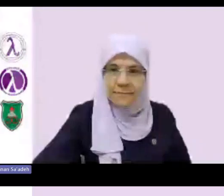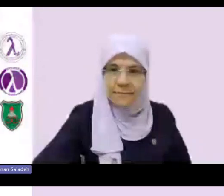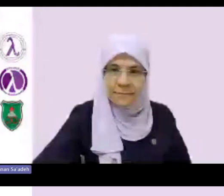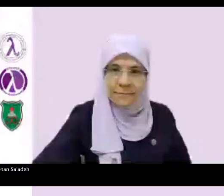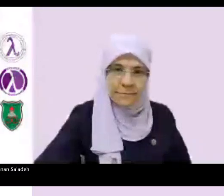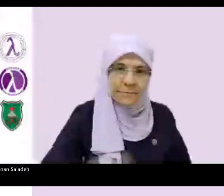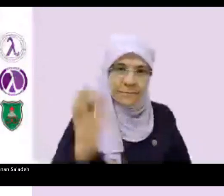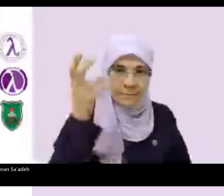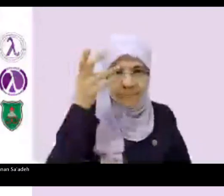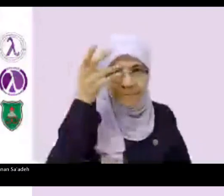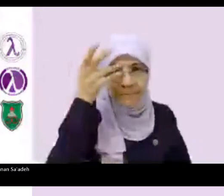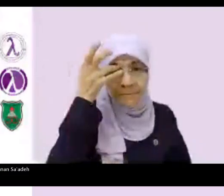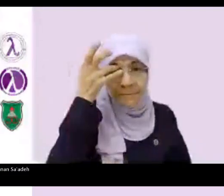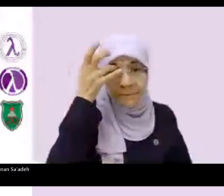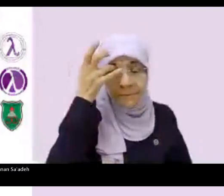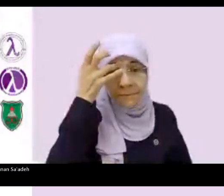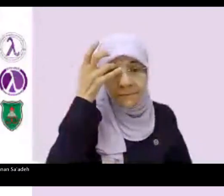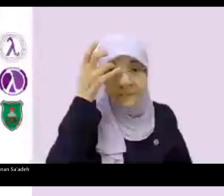Sireen